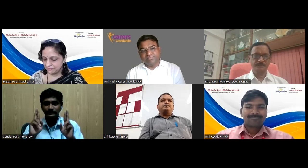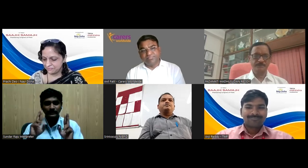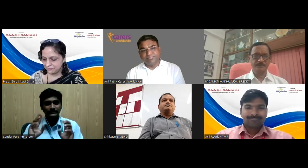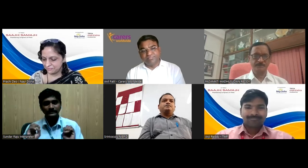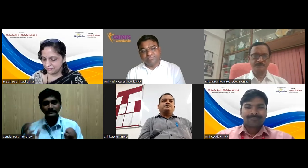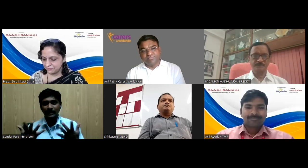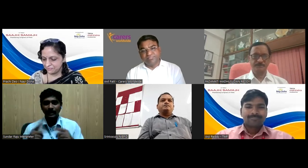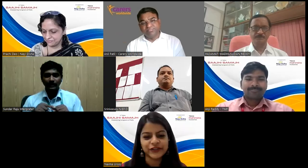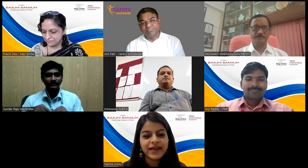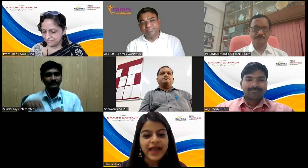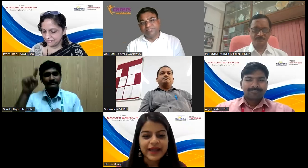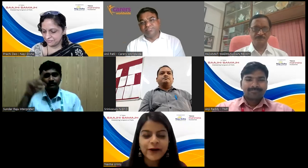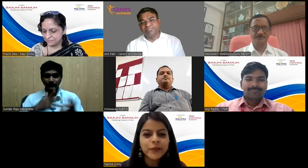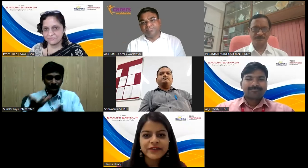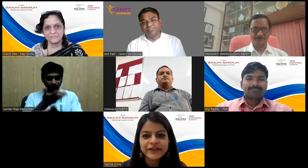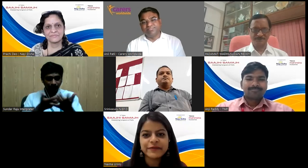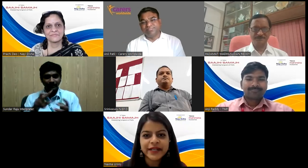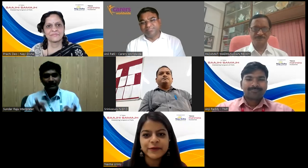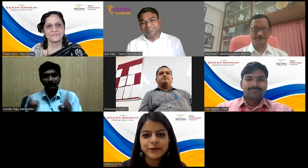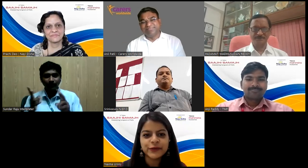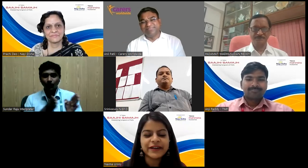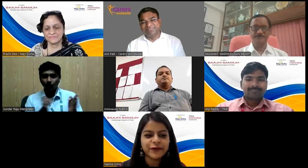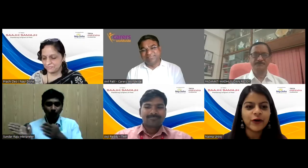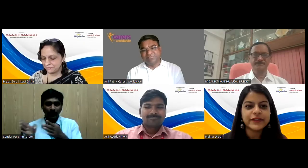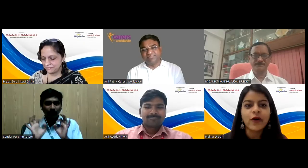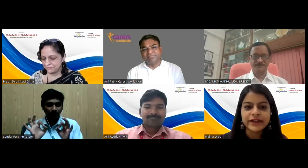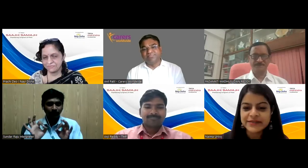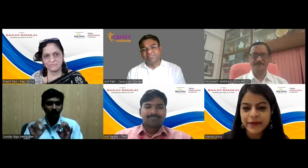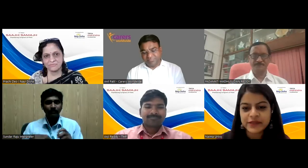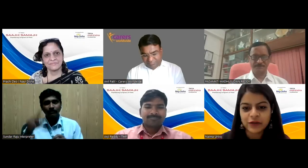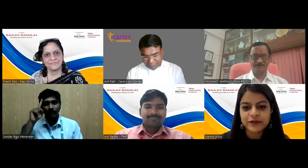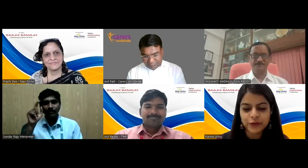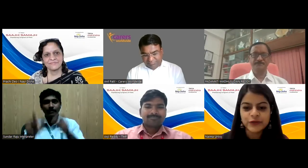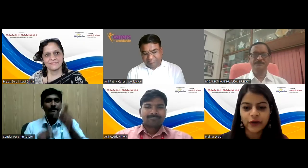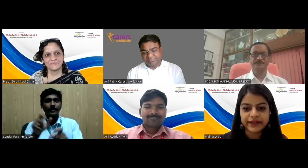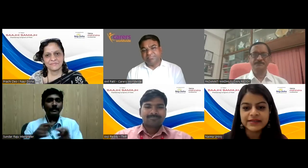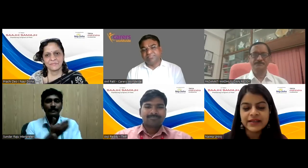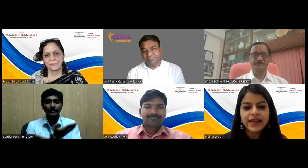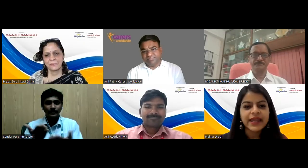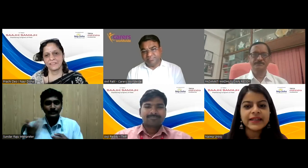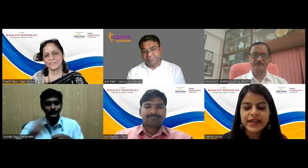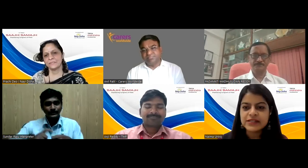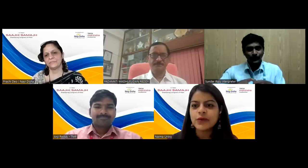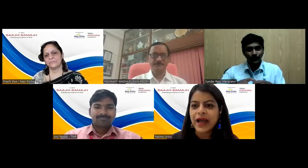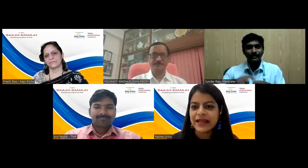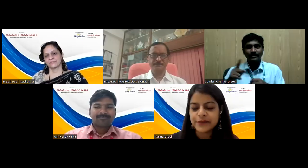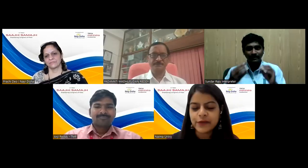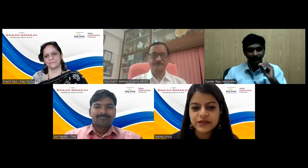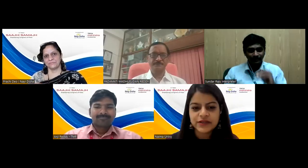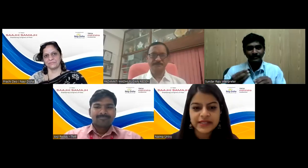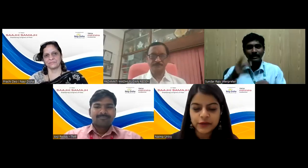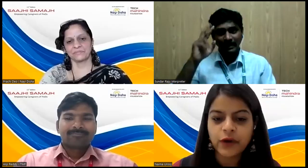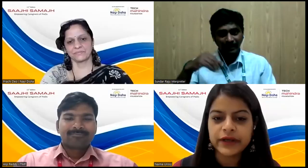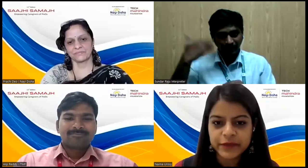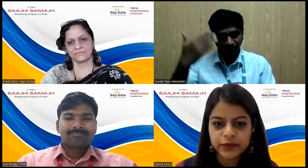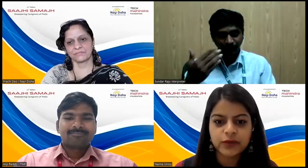way after this discussion. And I hope that we have been able to do that for all the audience members also who joined us. In case you had some